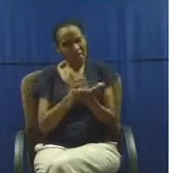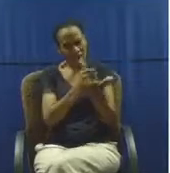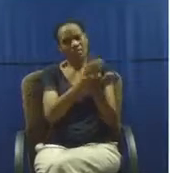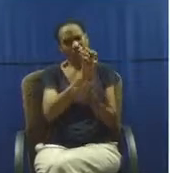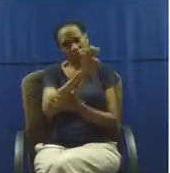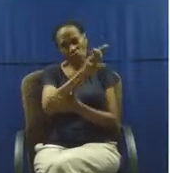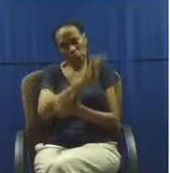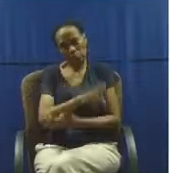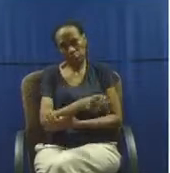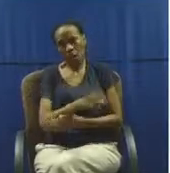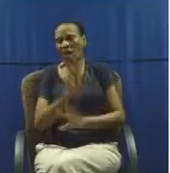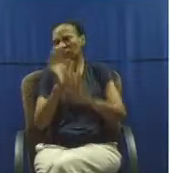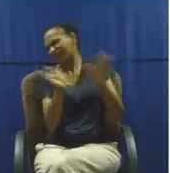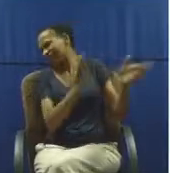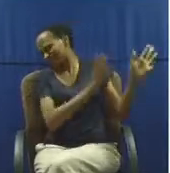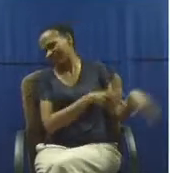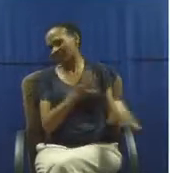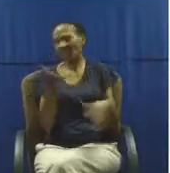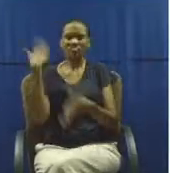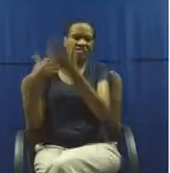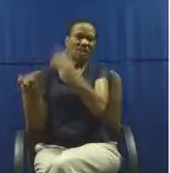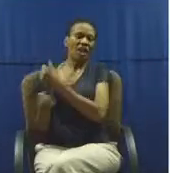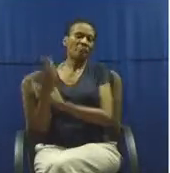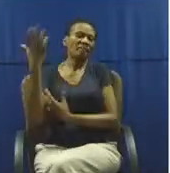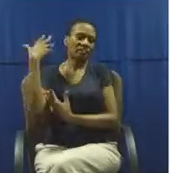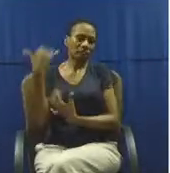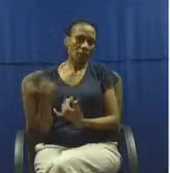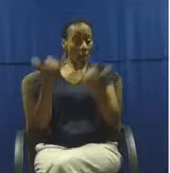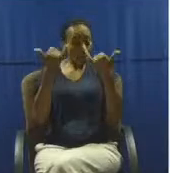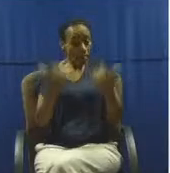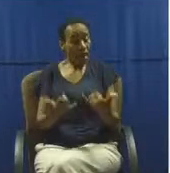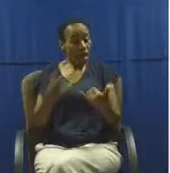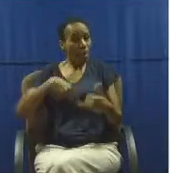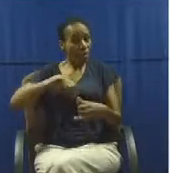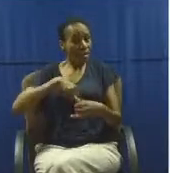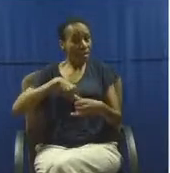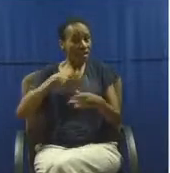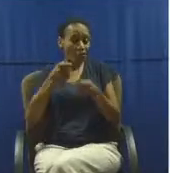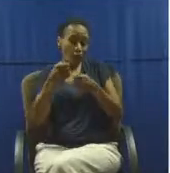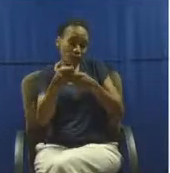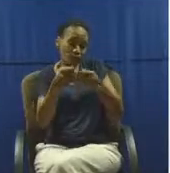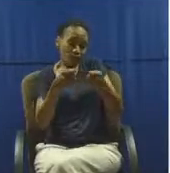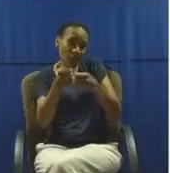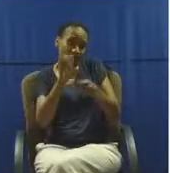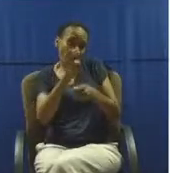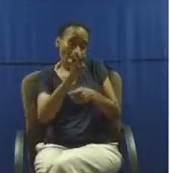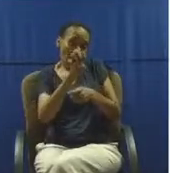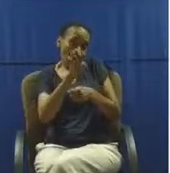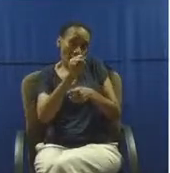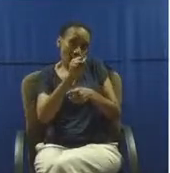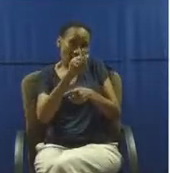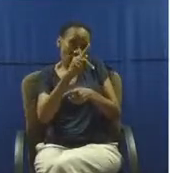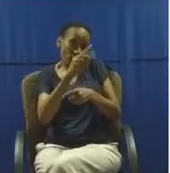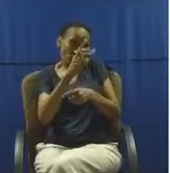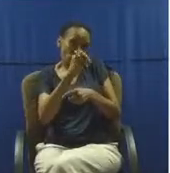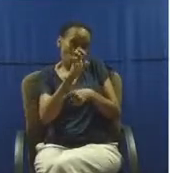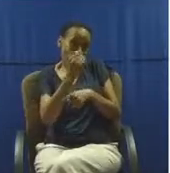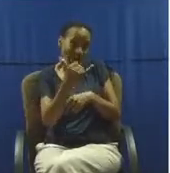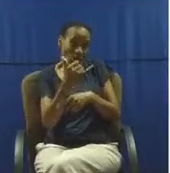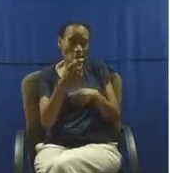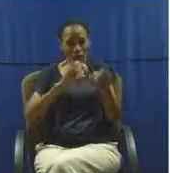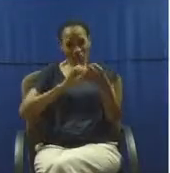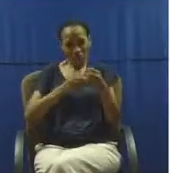But anyway, that is history. Now we have to manage it out of where it is, and we will make all